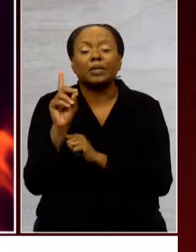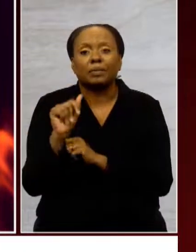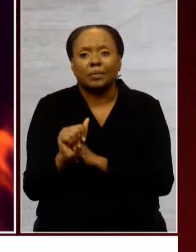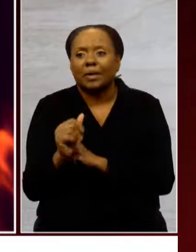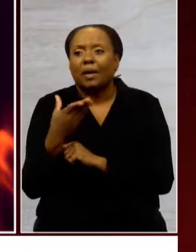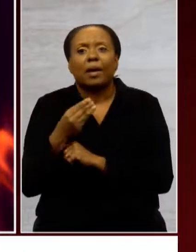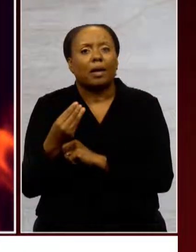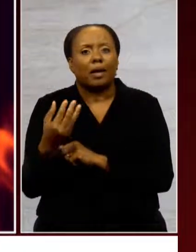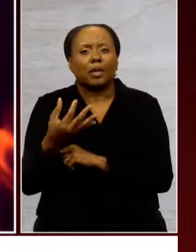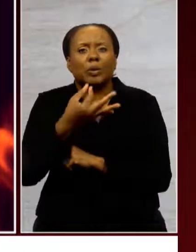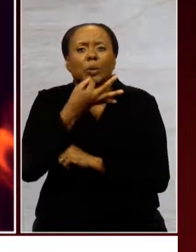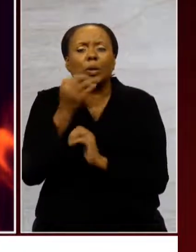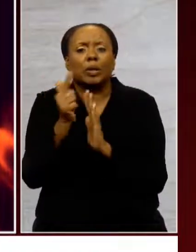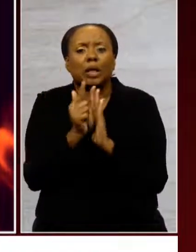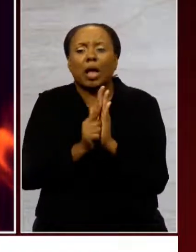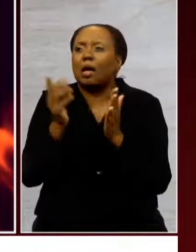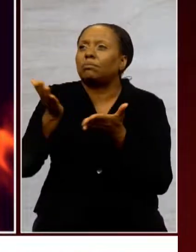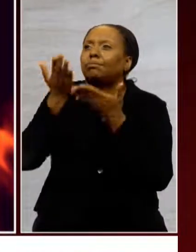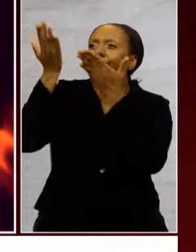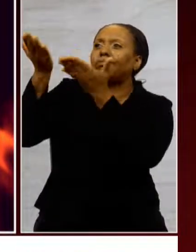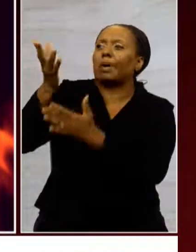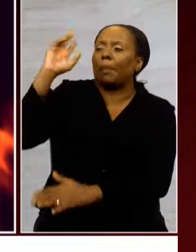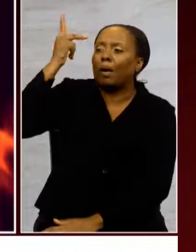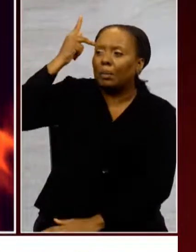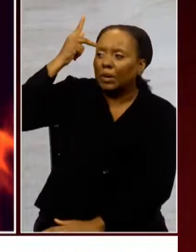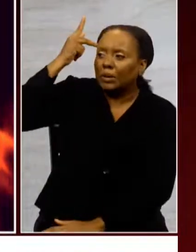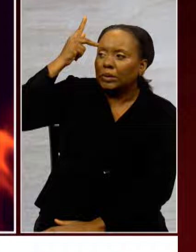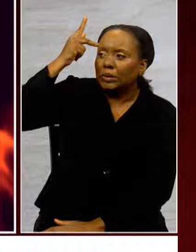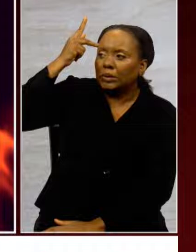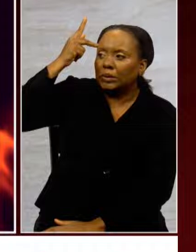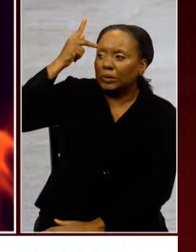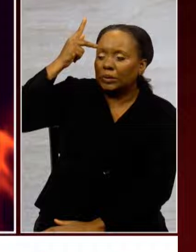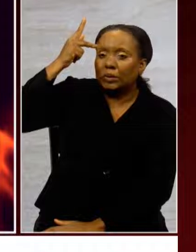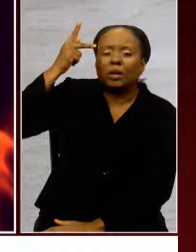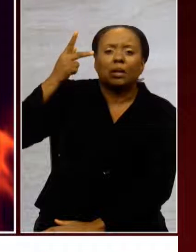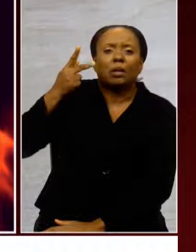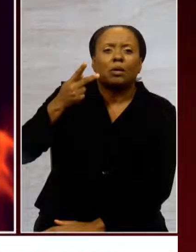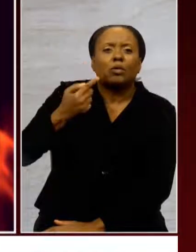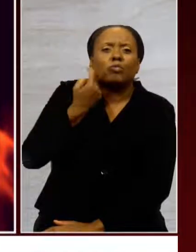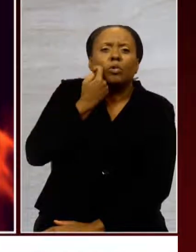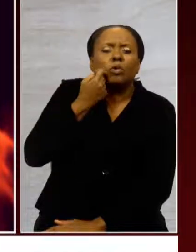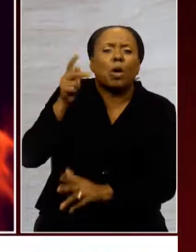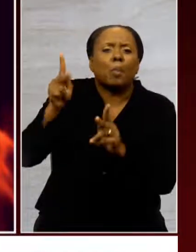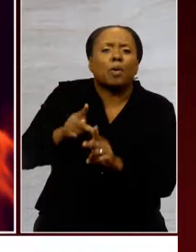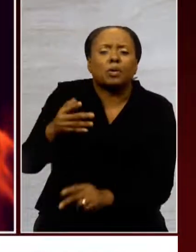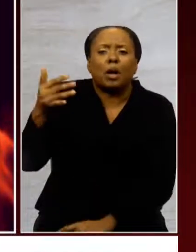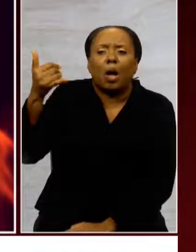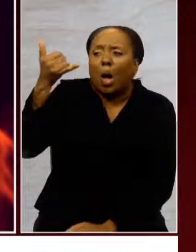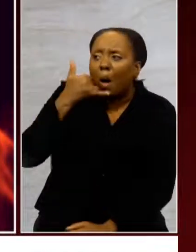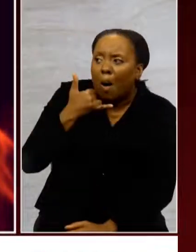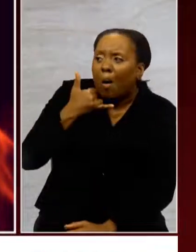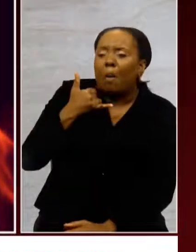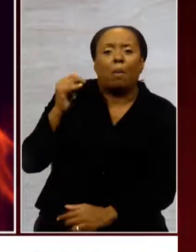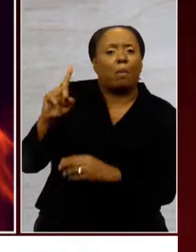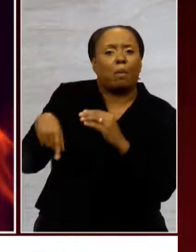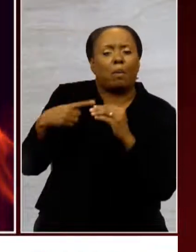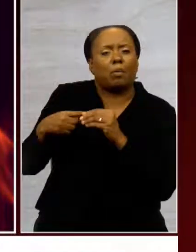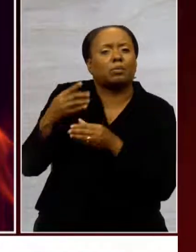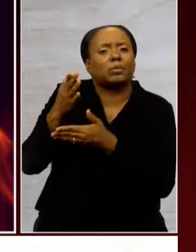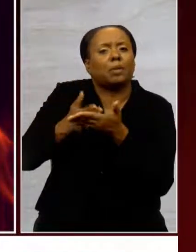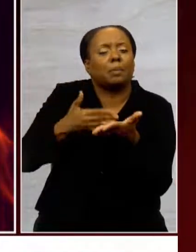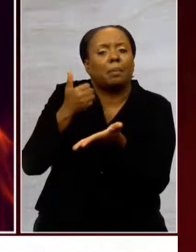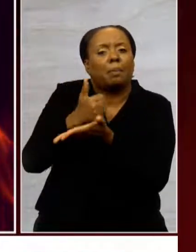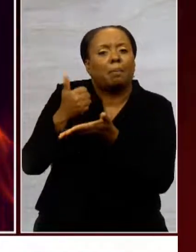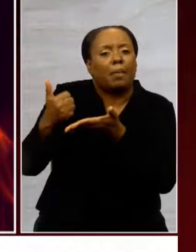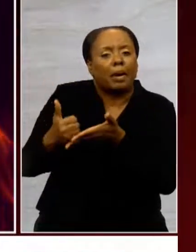to Parliament very soon. We had a caller a short while ago expressing some concern about some banking